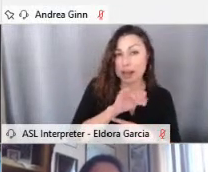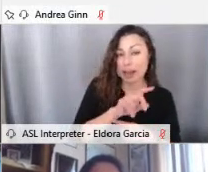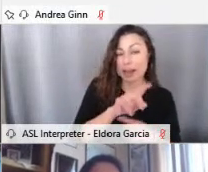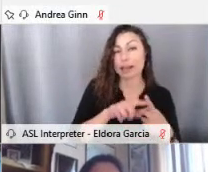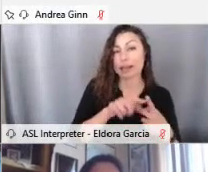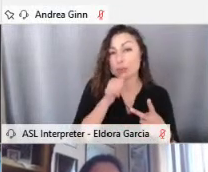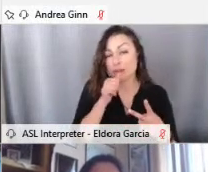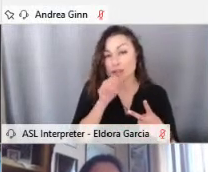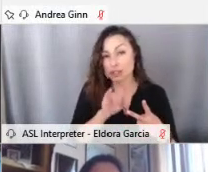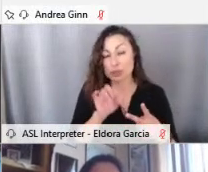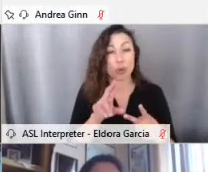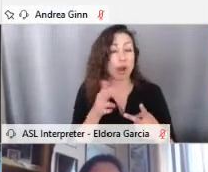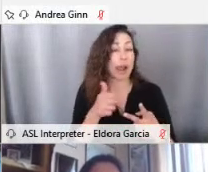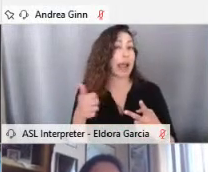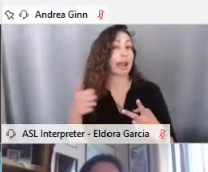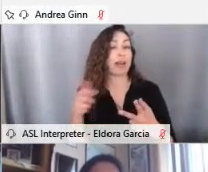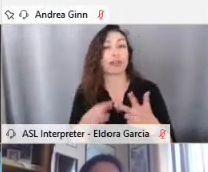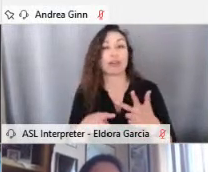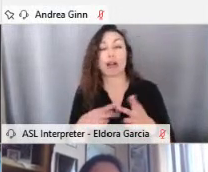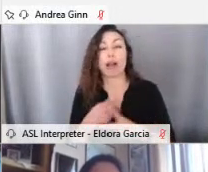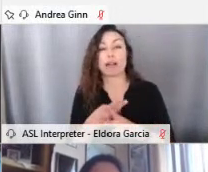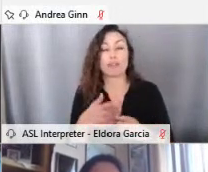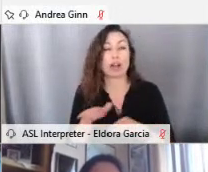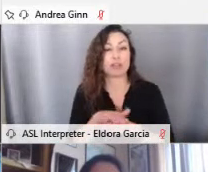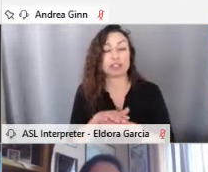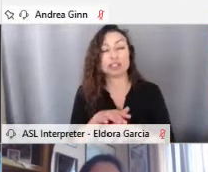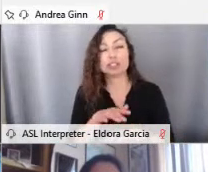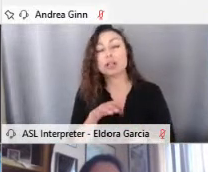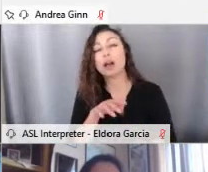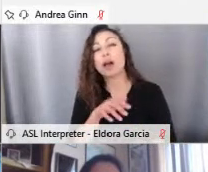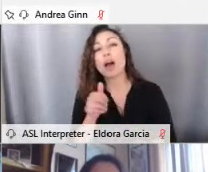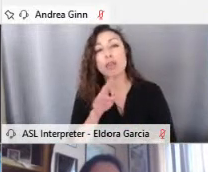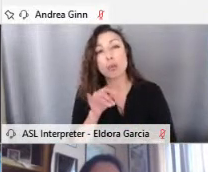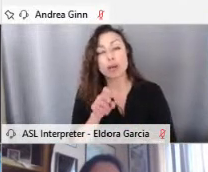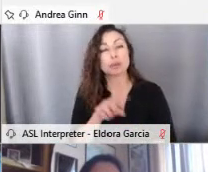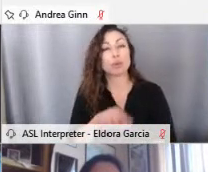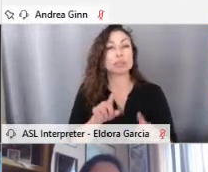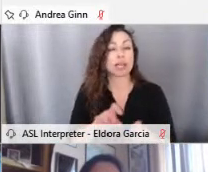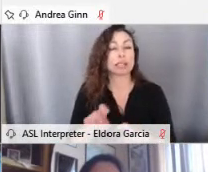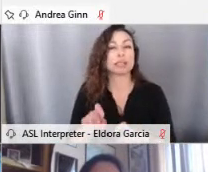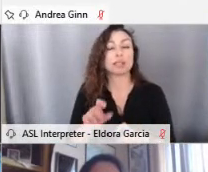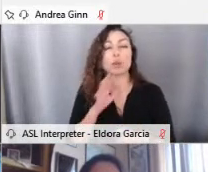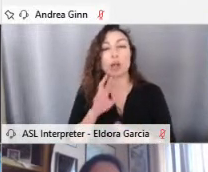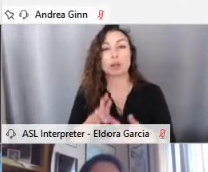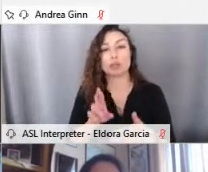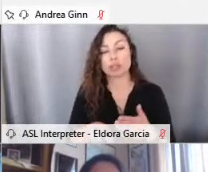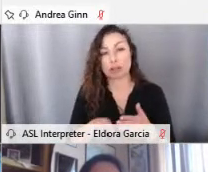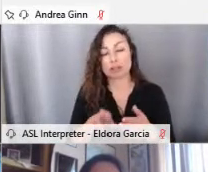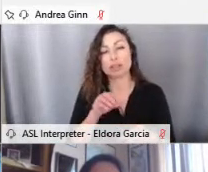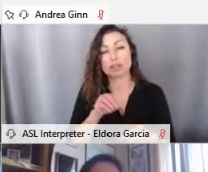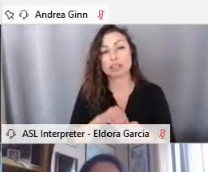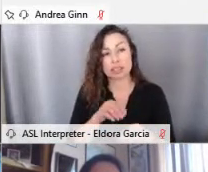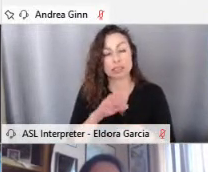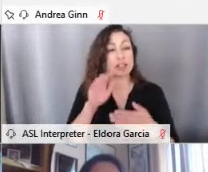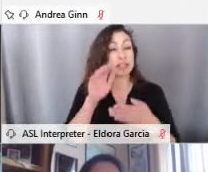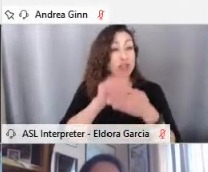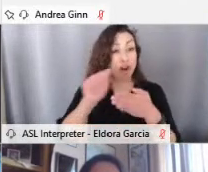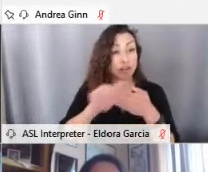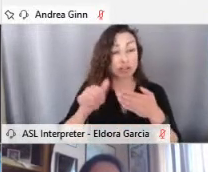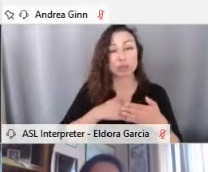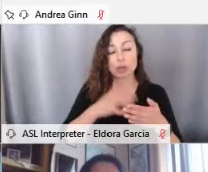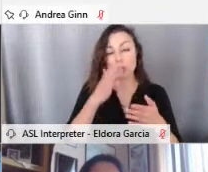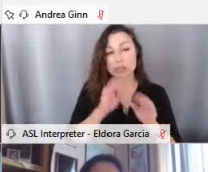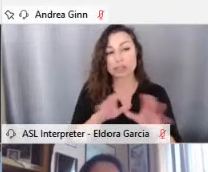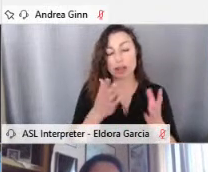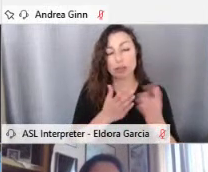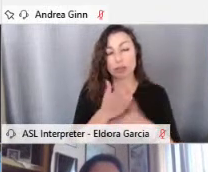private insurance, or any other source of coverage. Otherwise, those tests would end up resulting in dollars that we would expend through